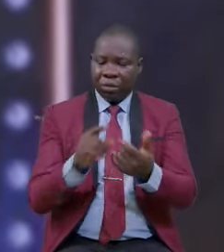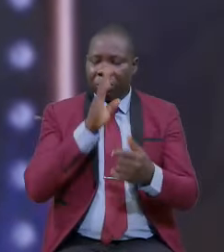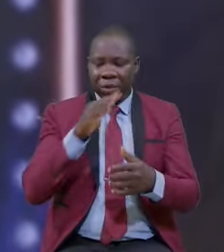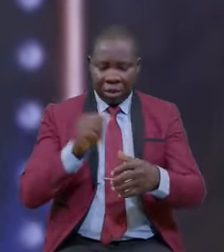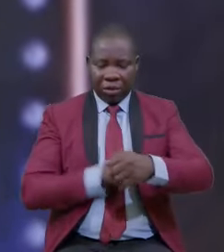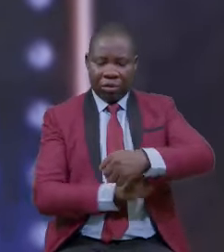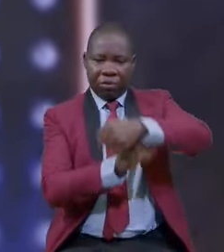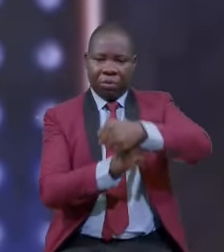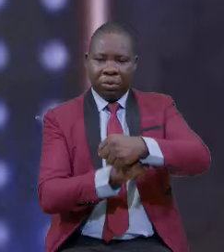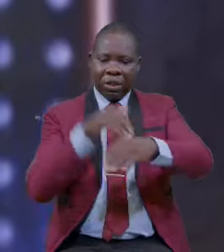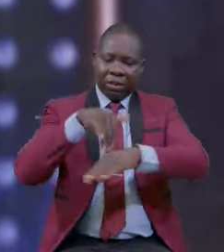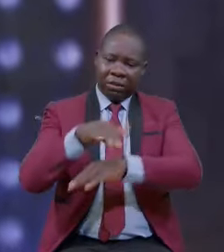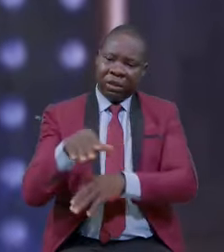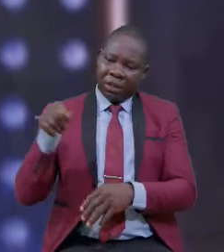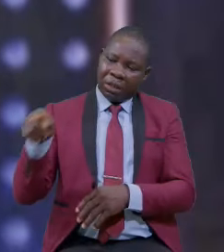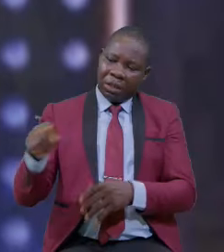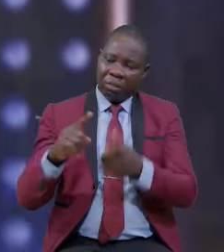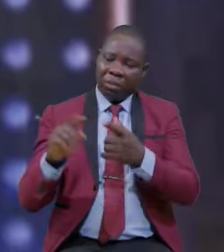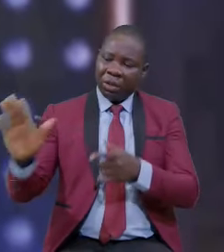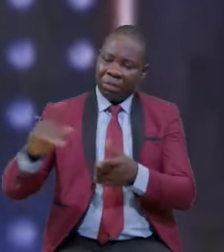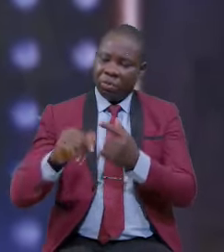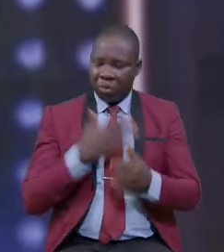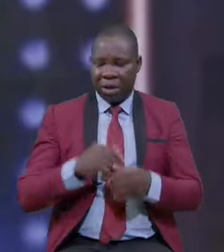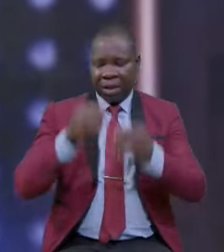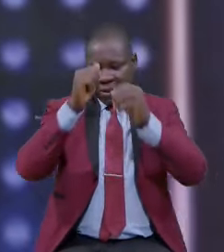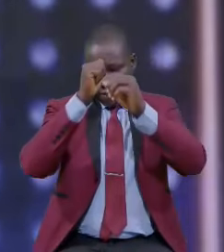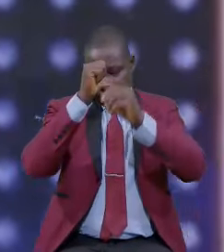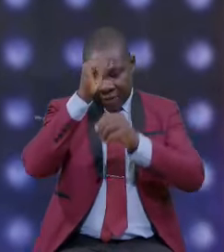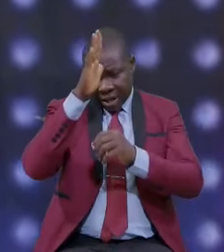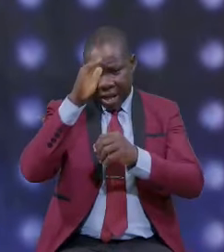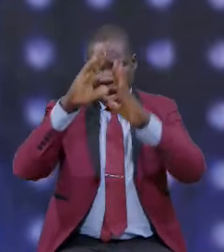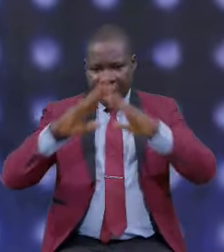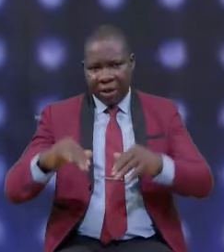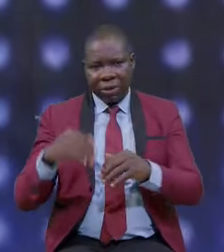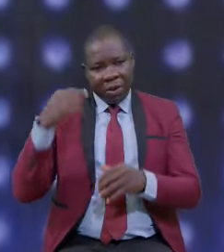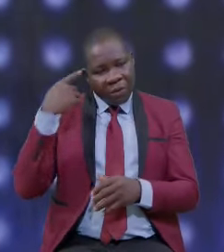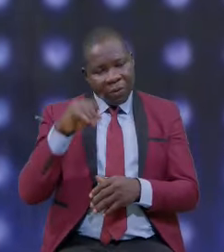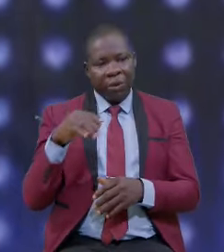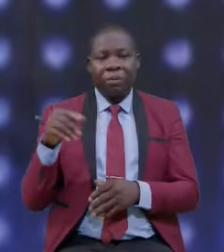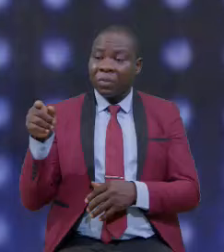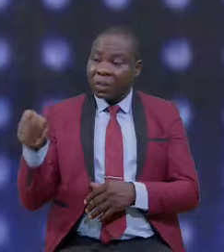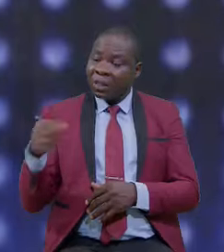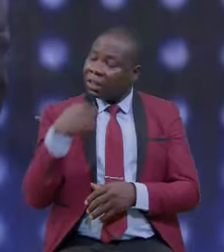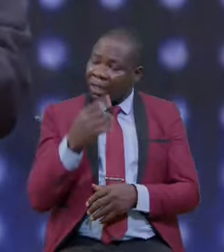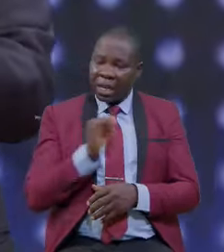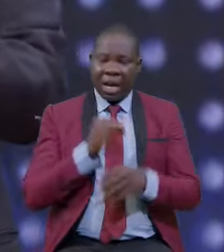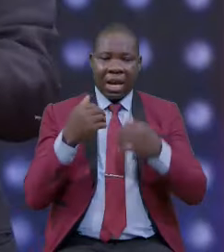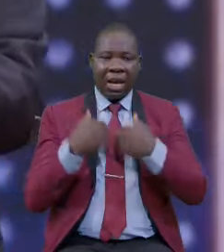28, it says that, for I have five brethren, and that he may